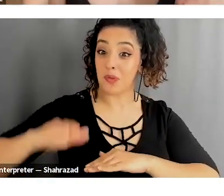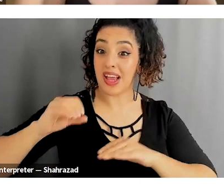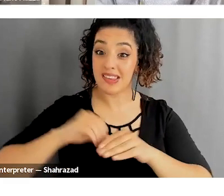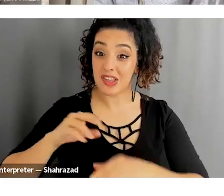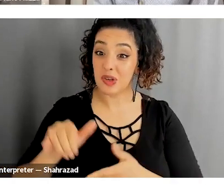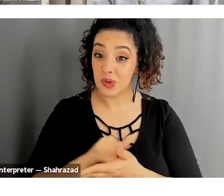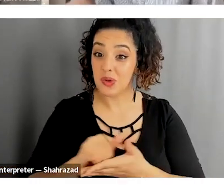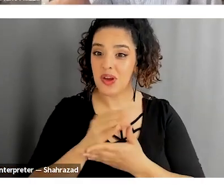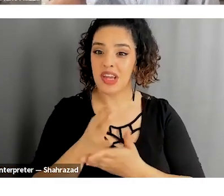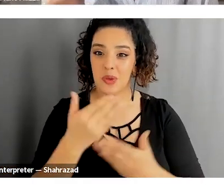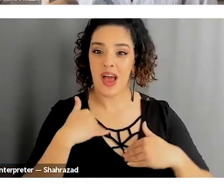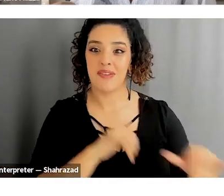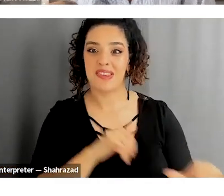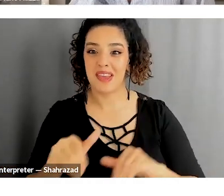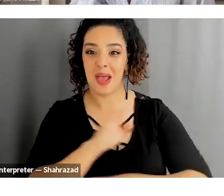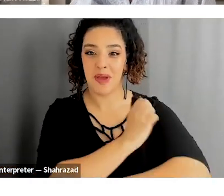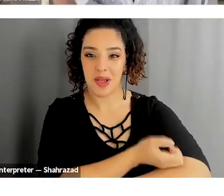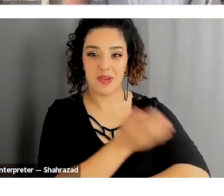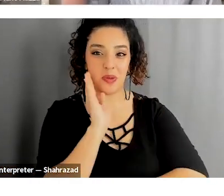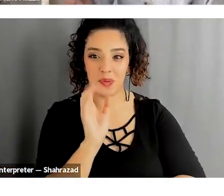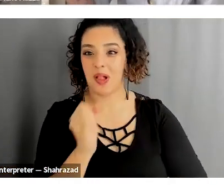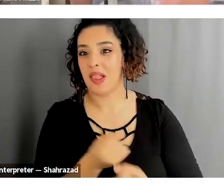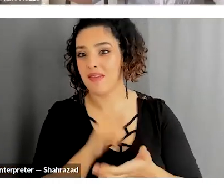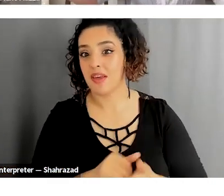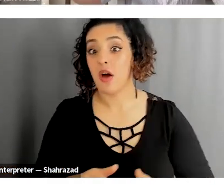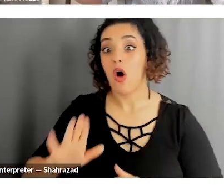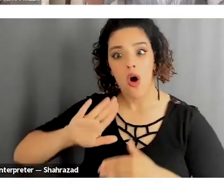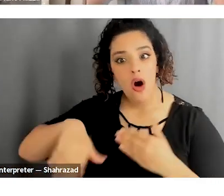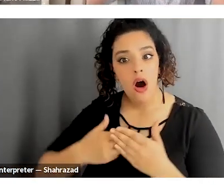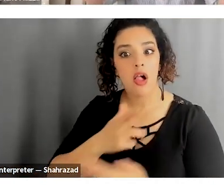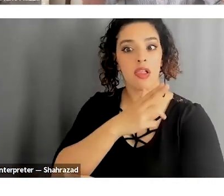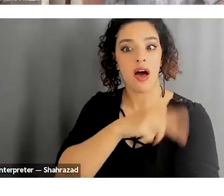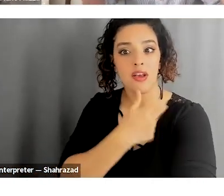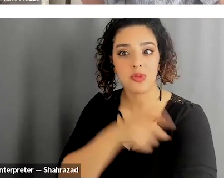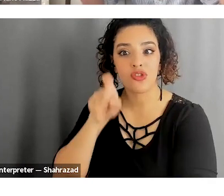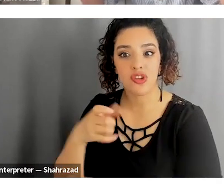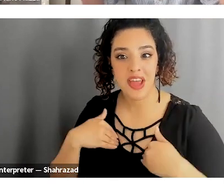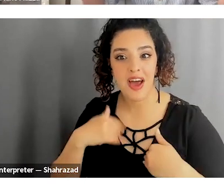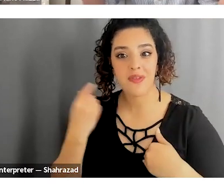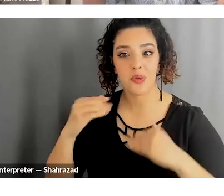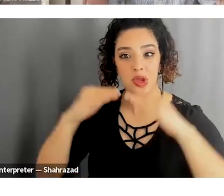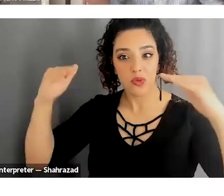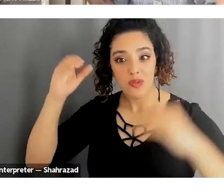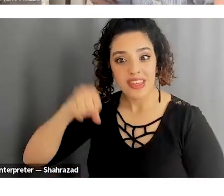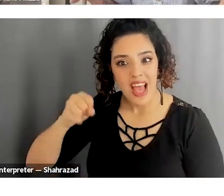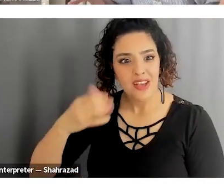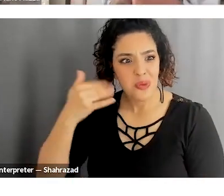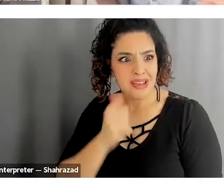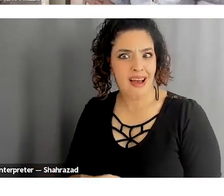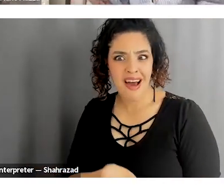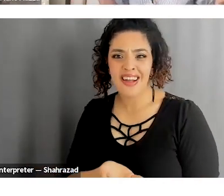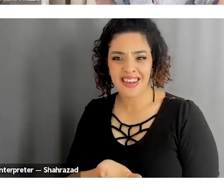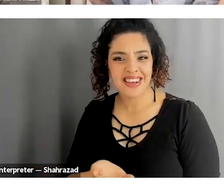I love that. All hospitals should have green roofs. Yeah, why not? It's crazy to me. Yes.